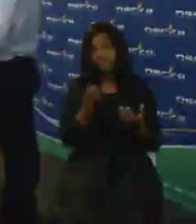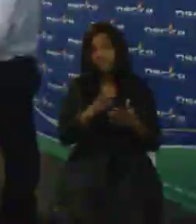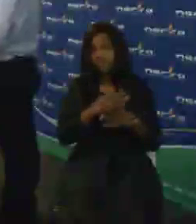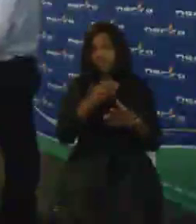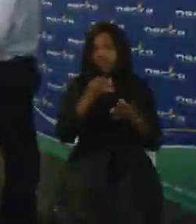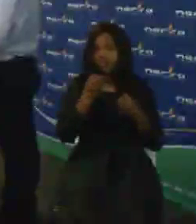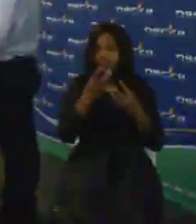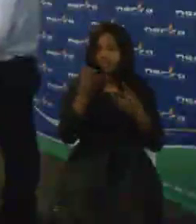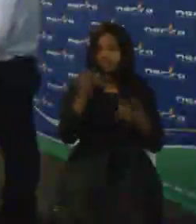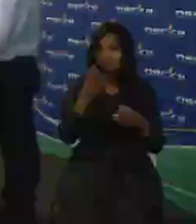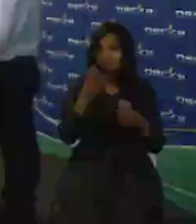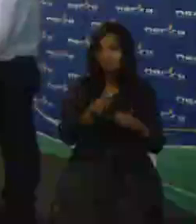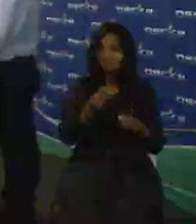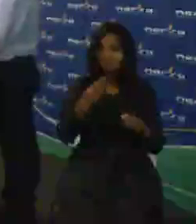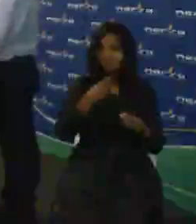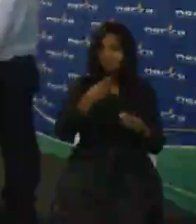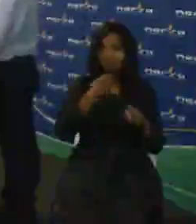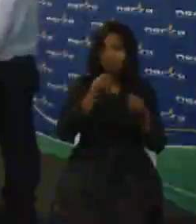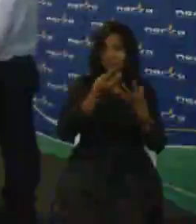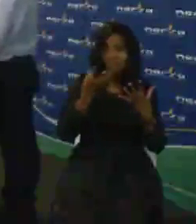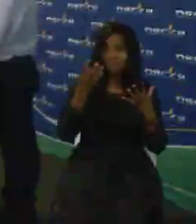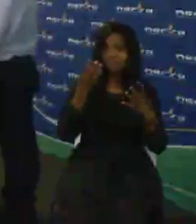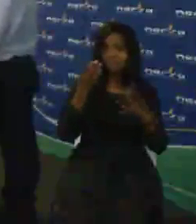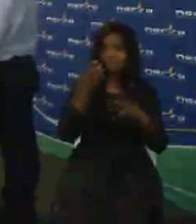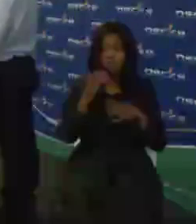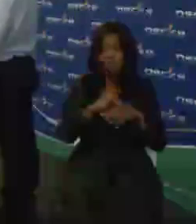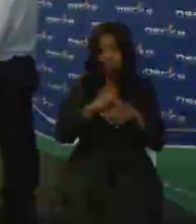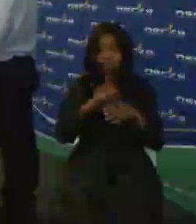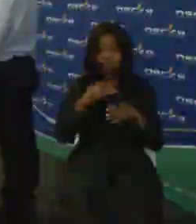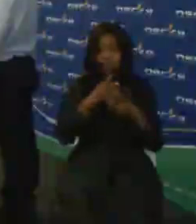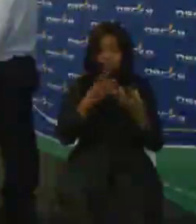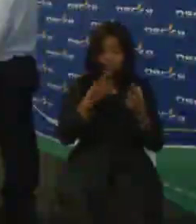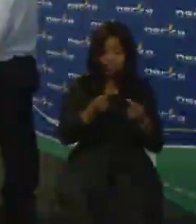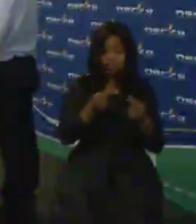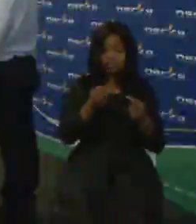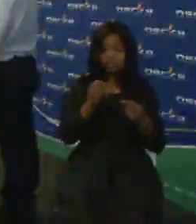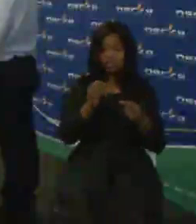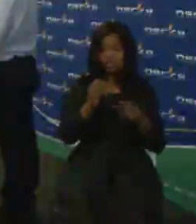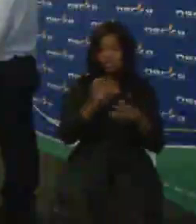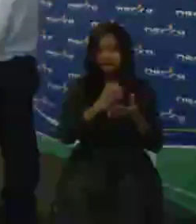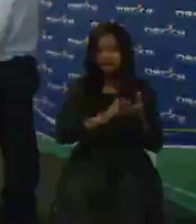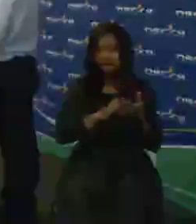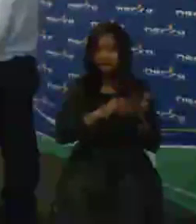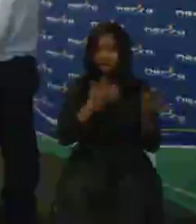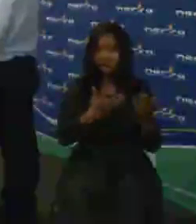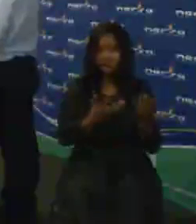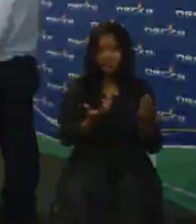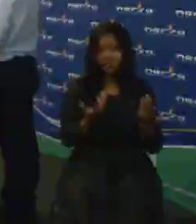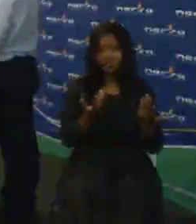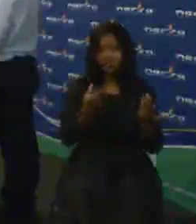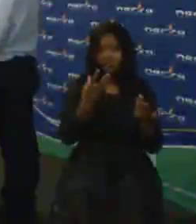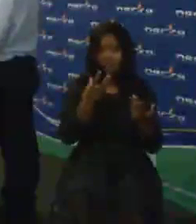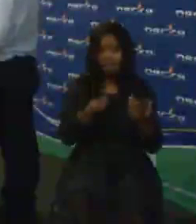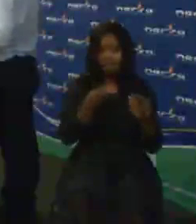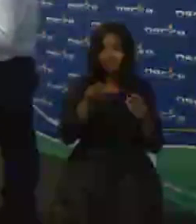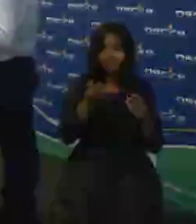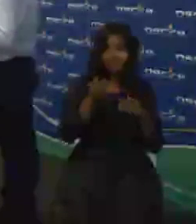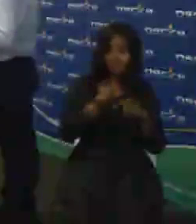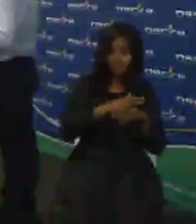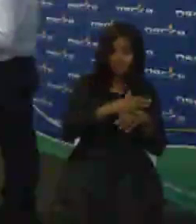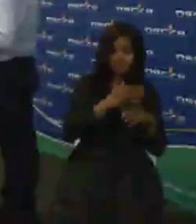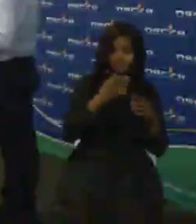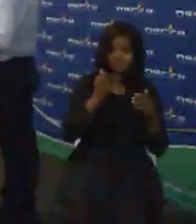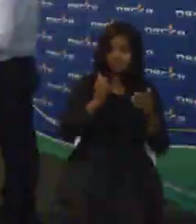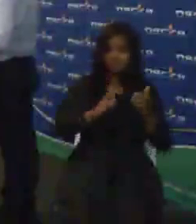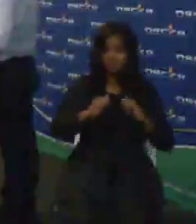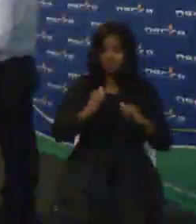is, if we were to model a scenario, and we have done this, where you have effectively a